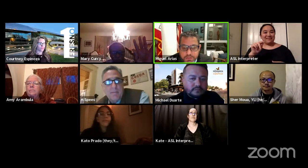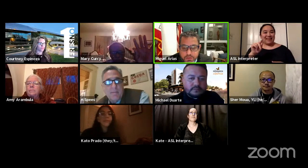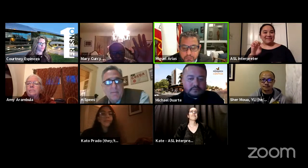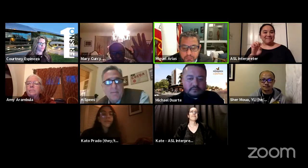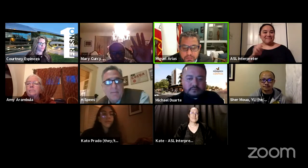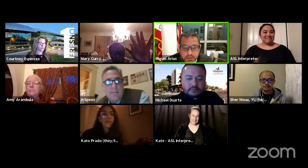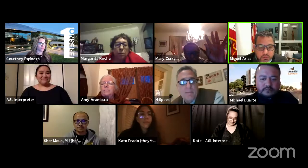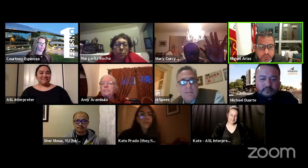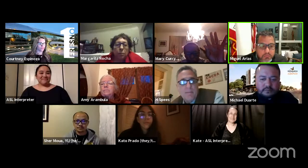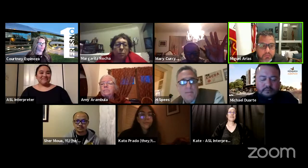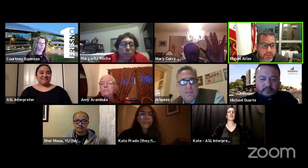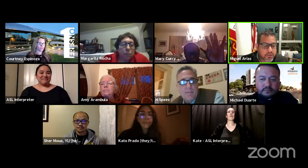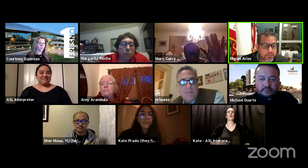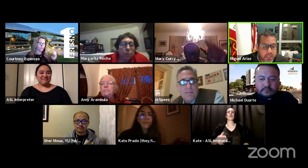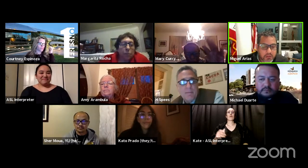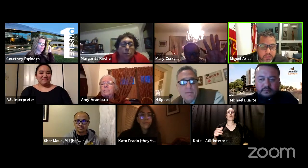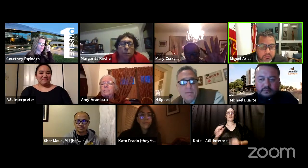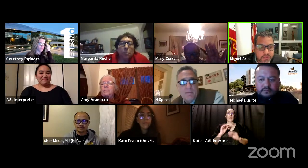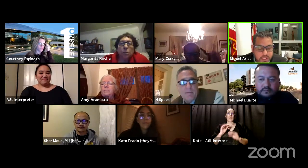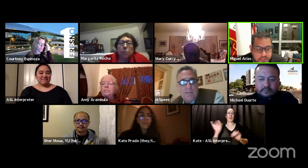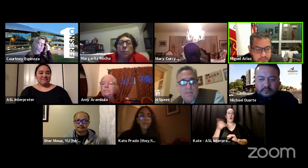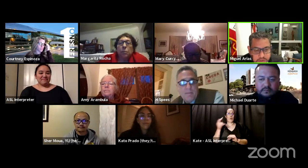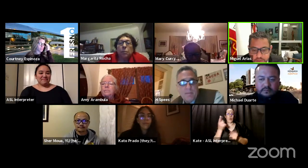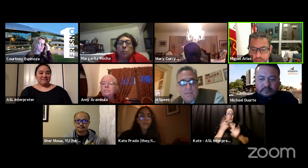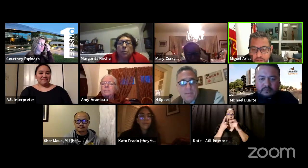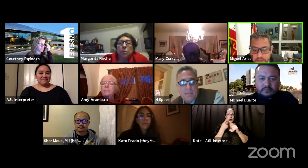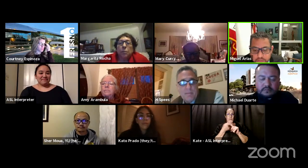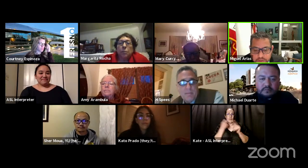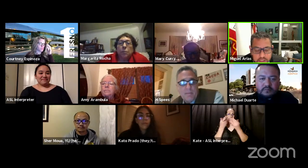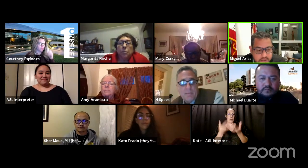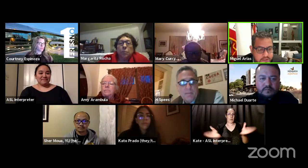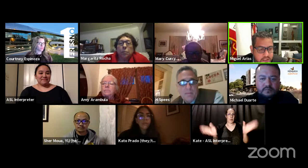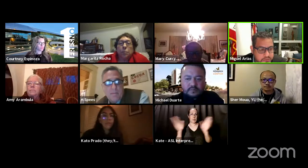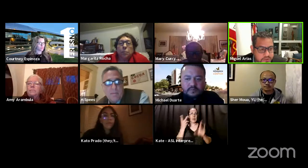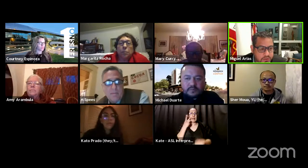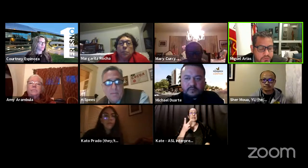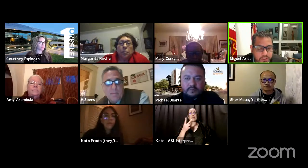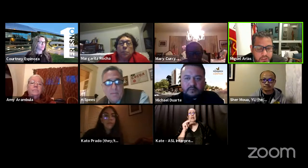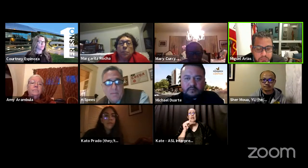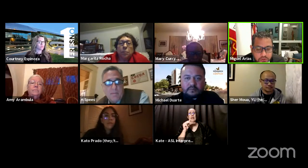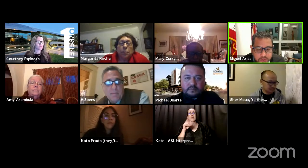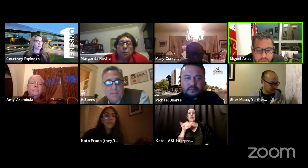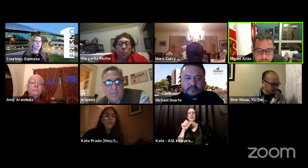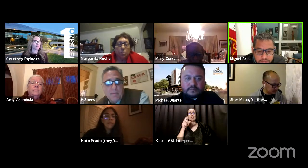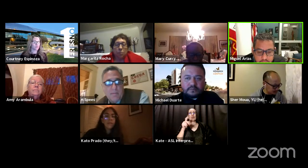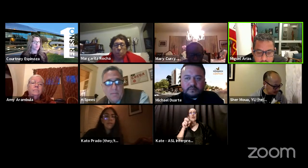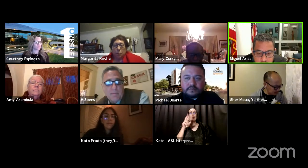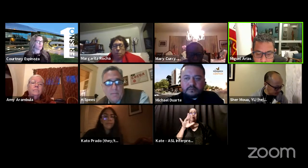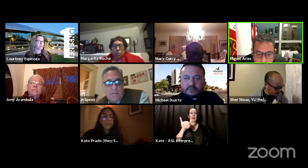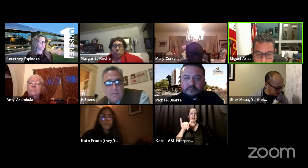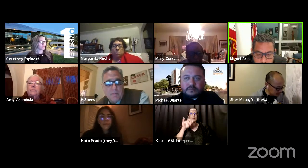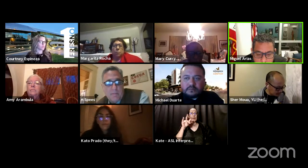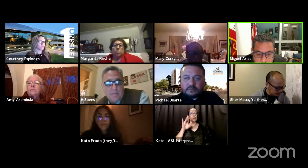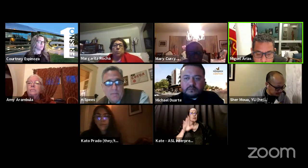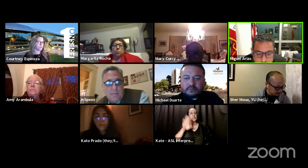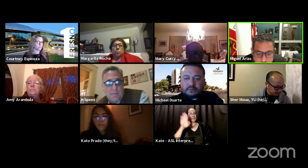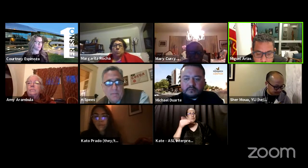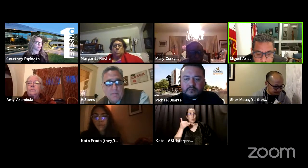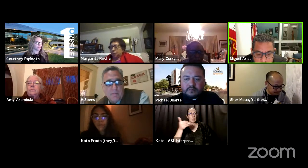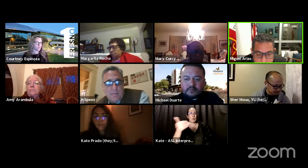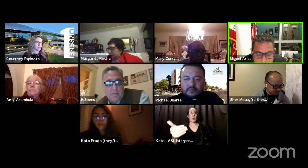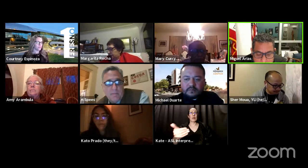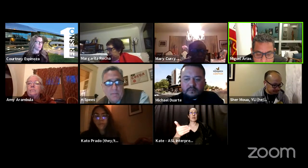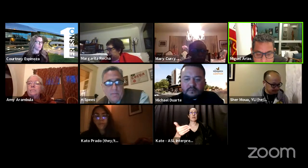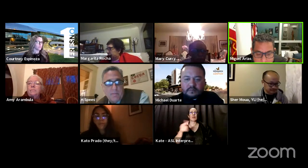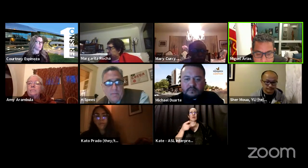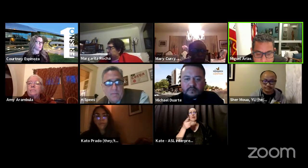other questions from the public, we'll come back to the panel members. I see Ms. Curry, your first hand is up. So if you can unmute yourself, you will have the